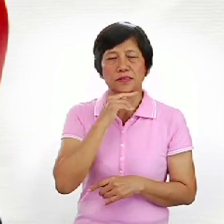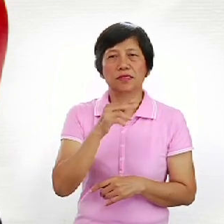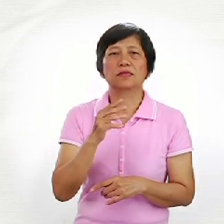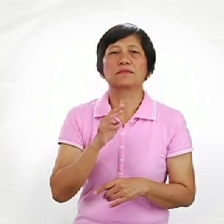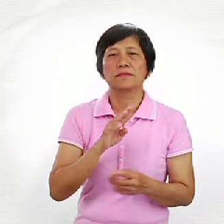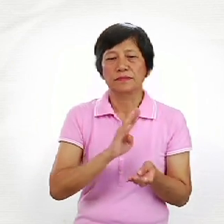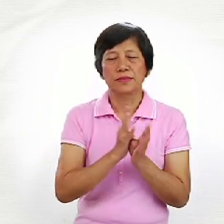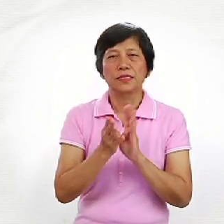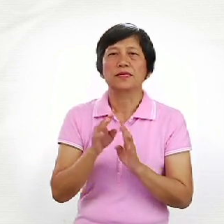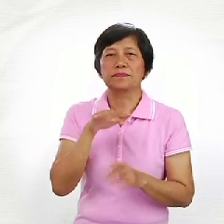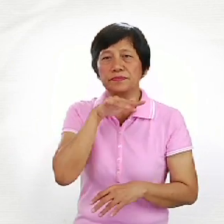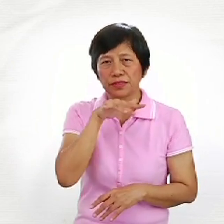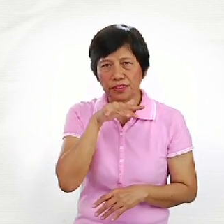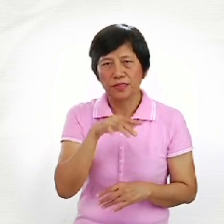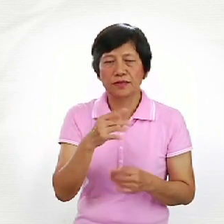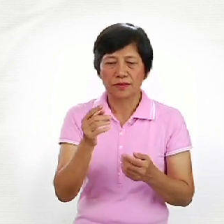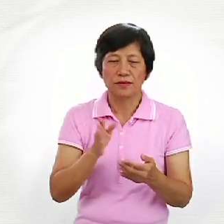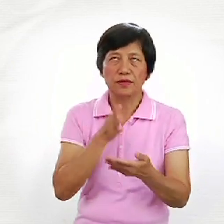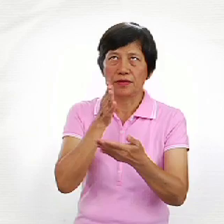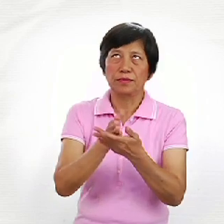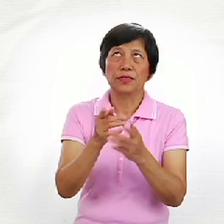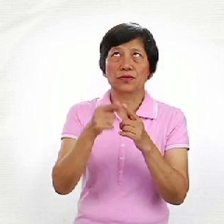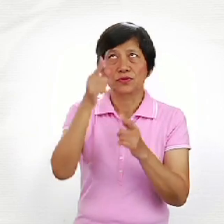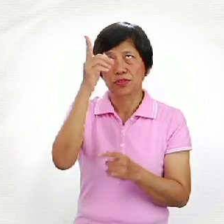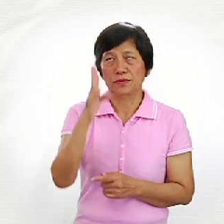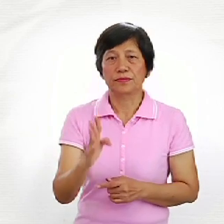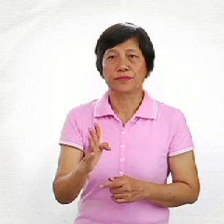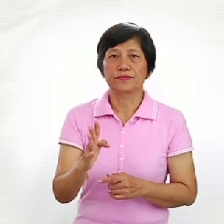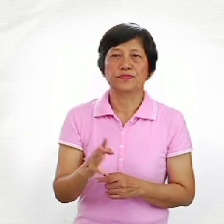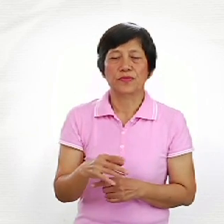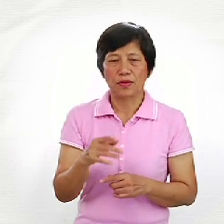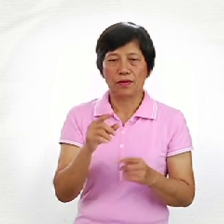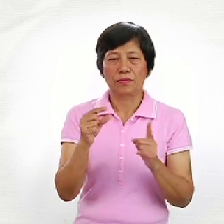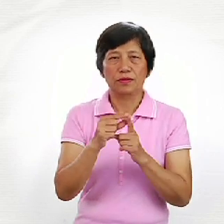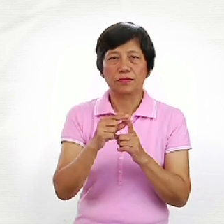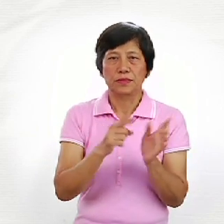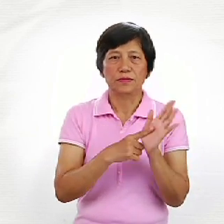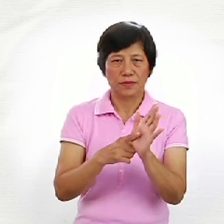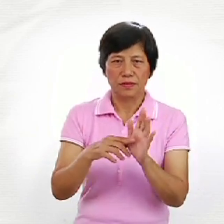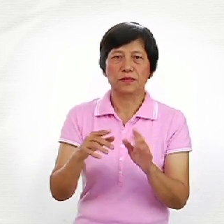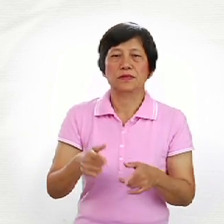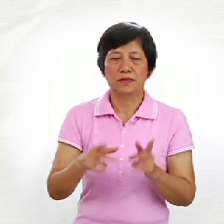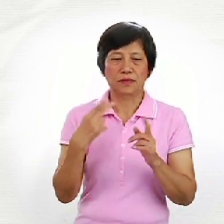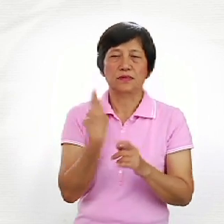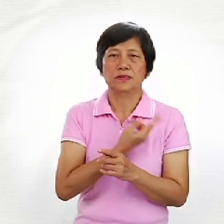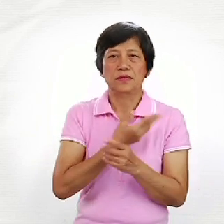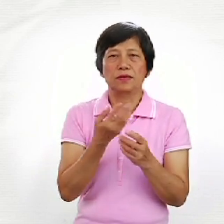Him. The word has been exposed. Let us now fulfill it.